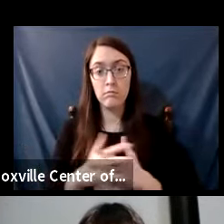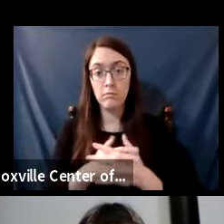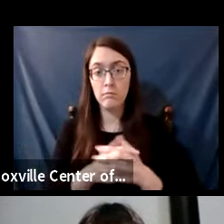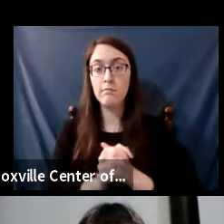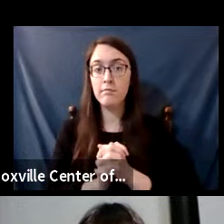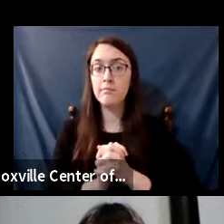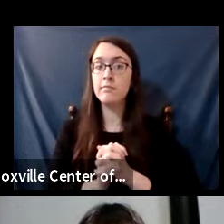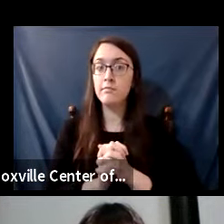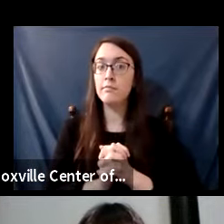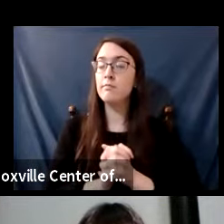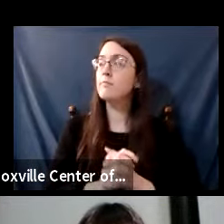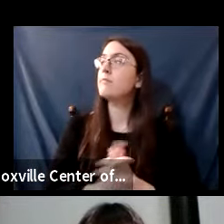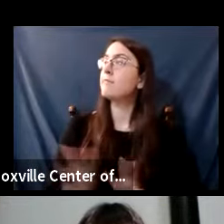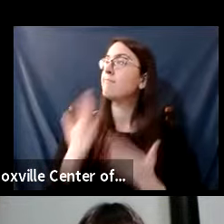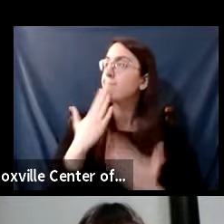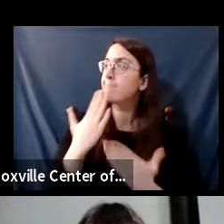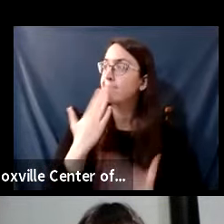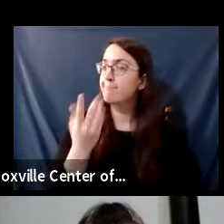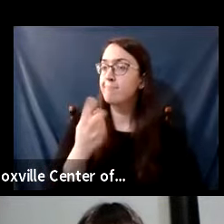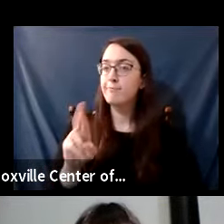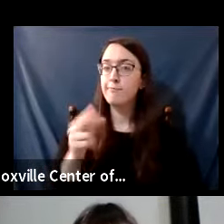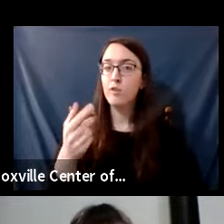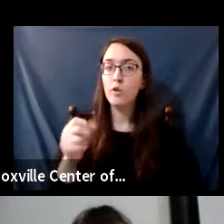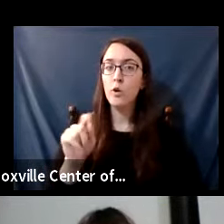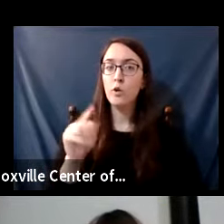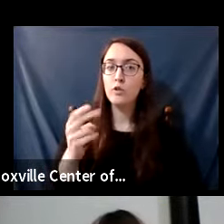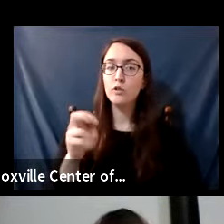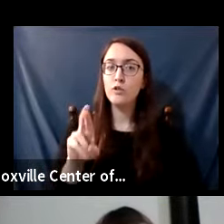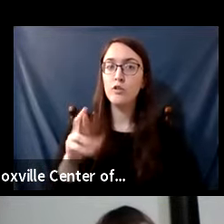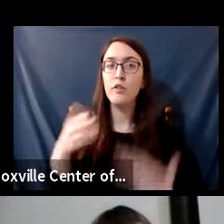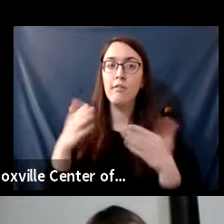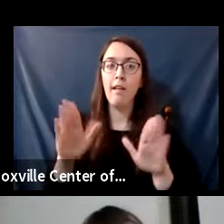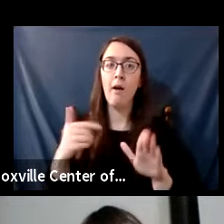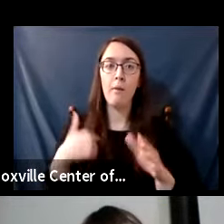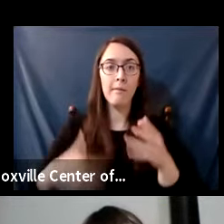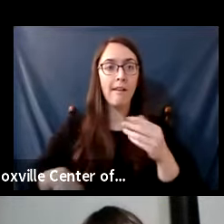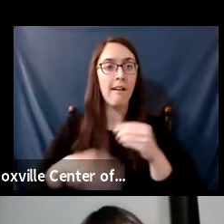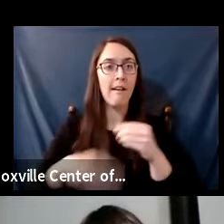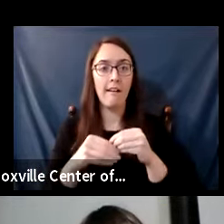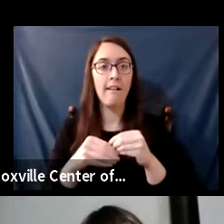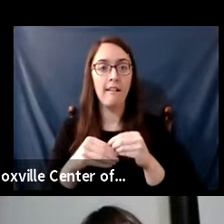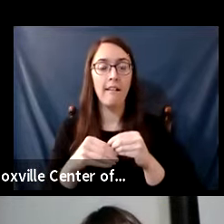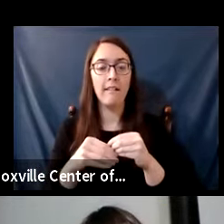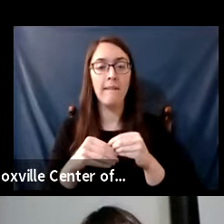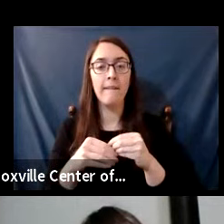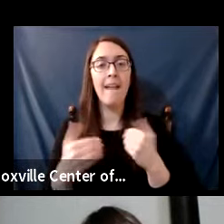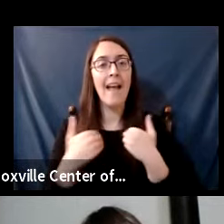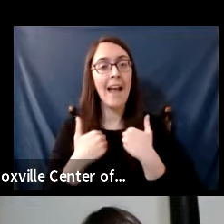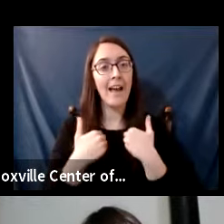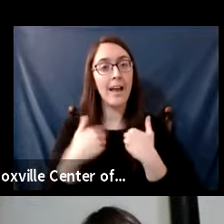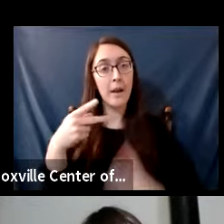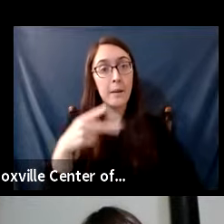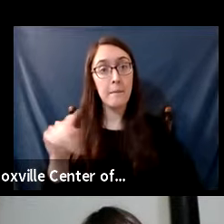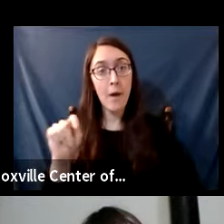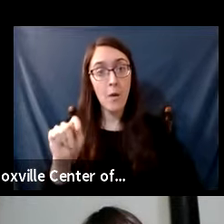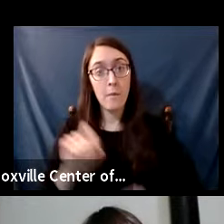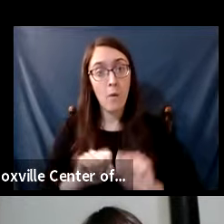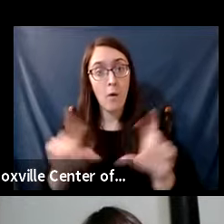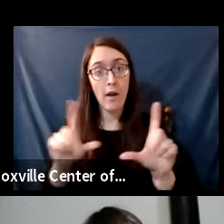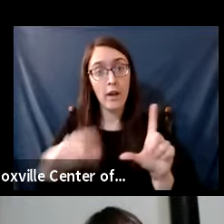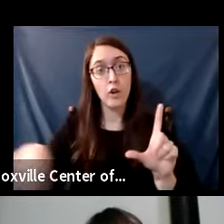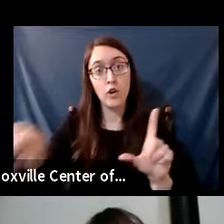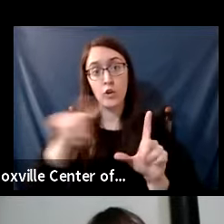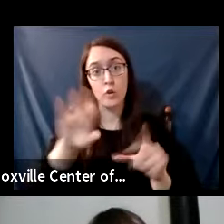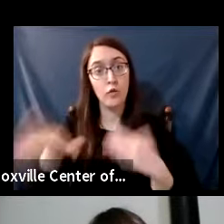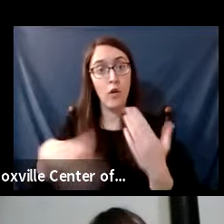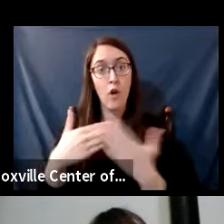So thank you, Dr. Gocher, and thank you for allowing me to add this item. I had a PowerPoint. You all have all received